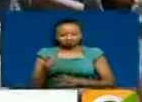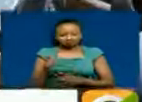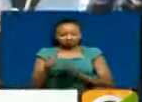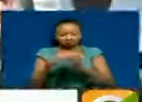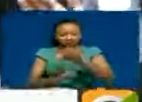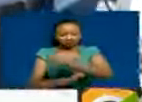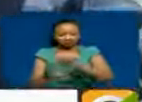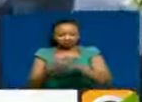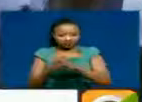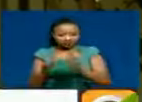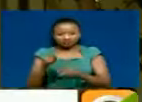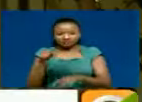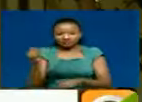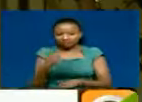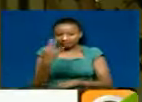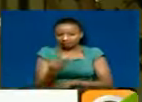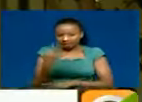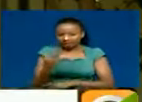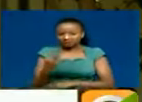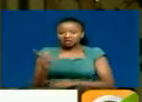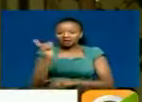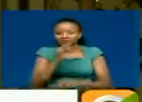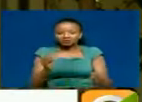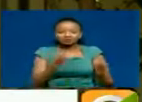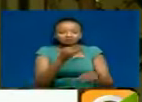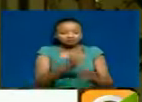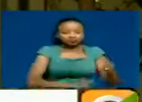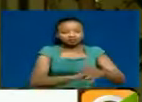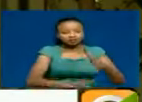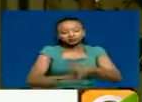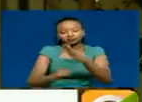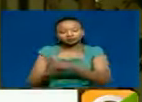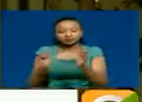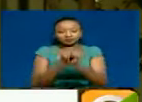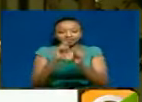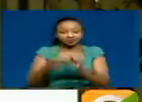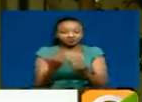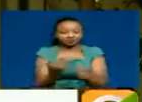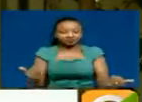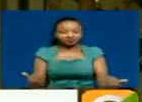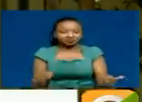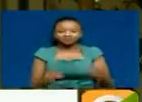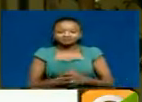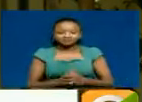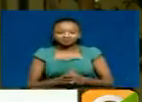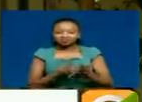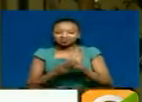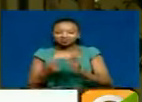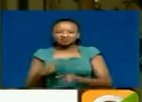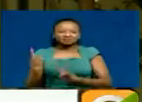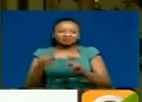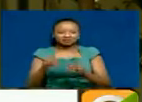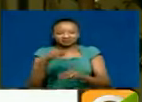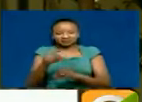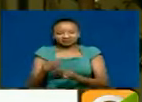we've already reached more than 10,000 children. Of course, we're trying to get through the whole country. Yeah, I'm not going to come and just, you know, give back to my